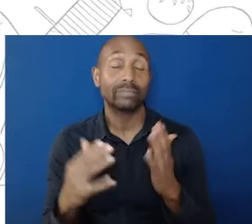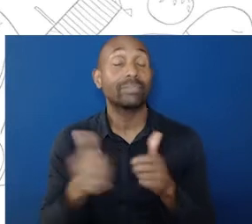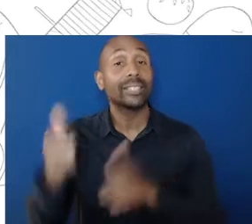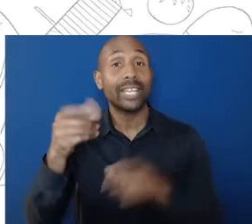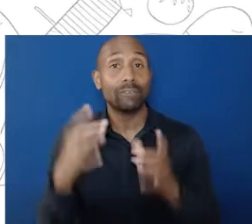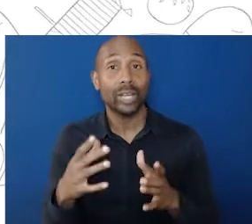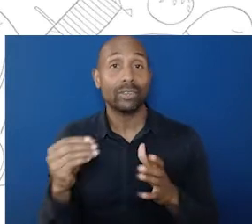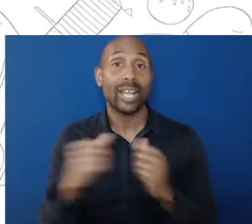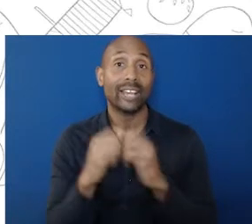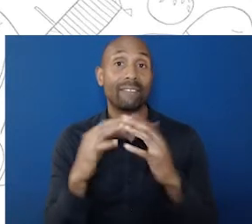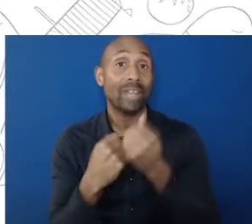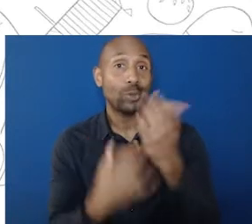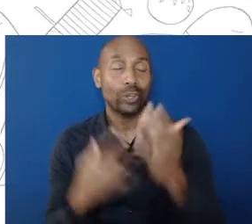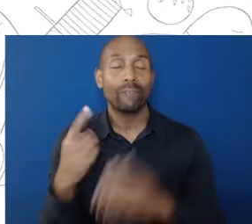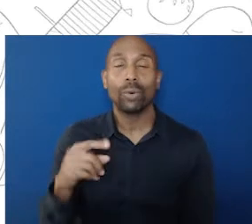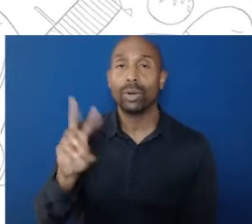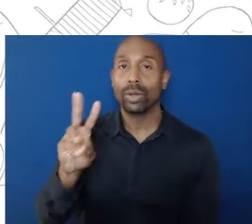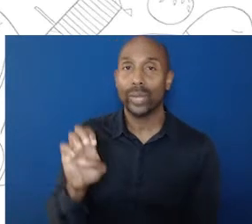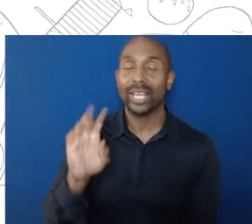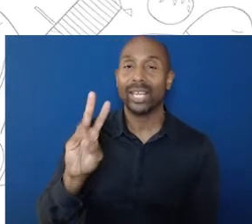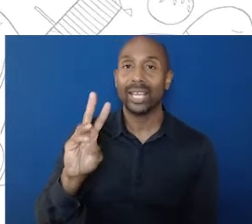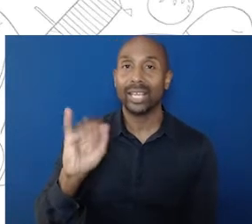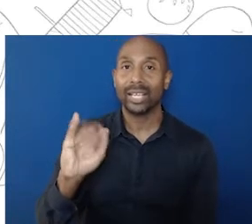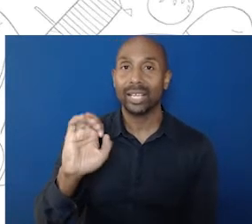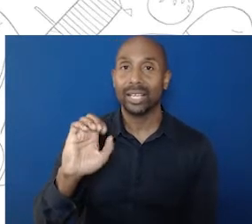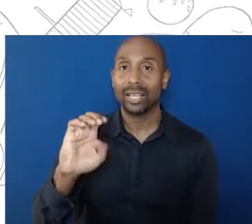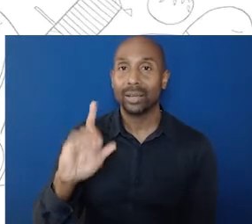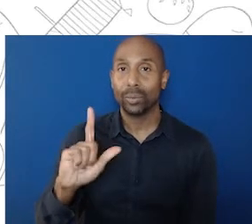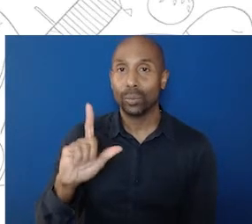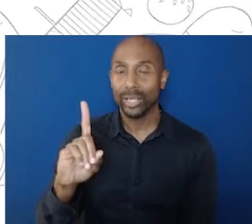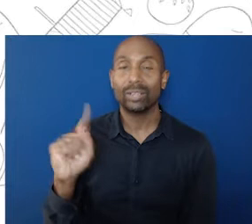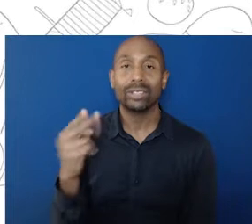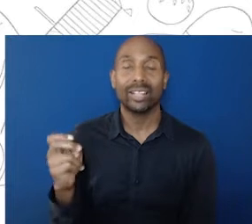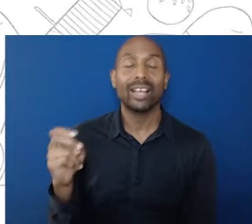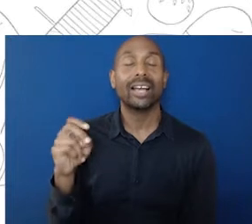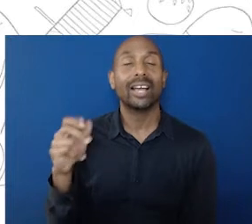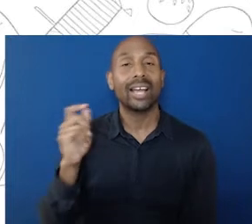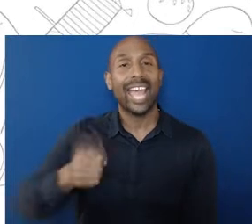and founder of We Wield the Hammer, which is a program that trains